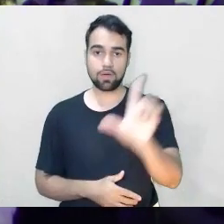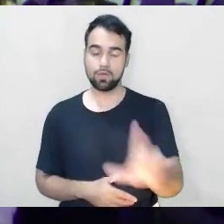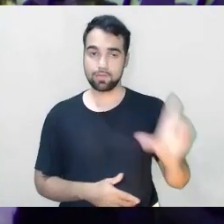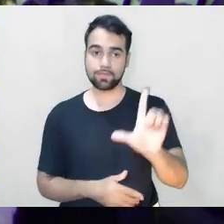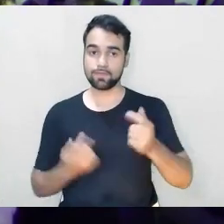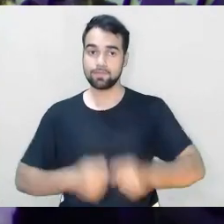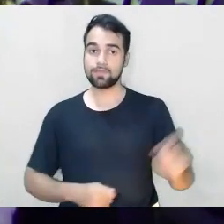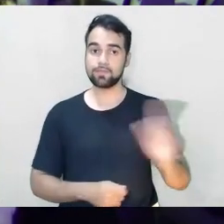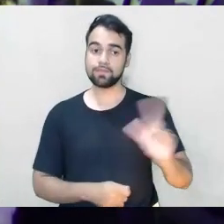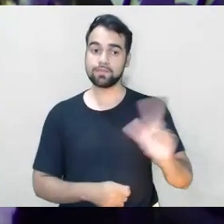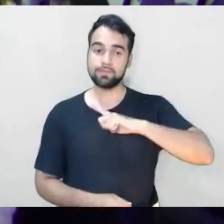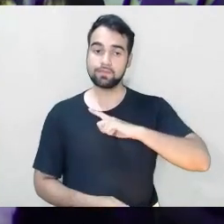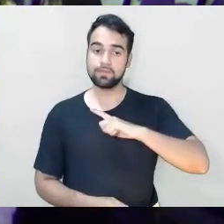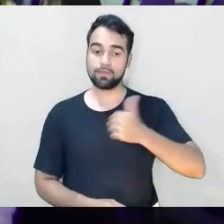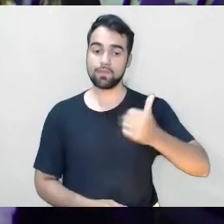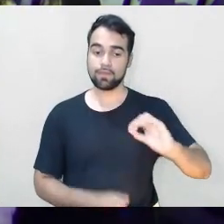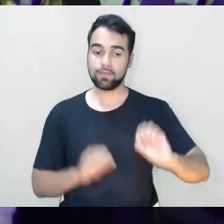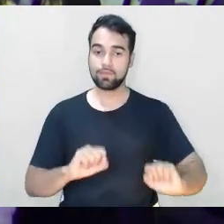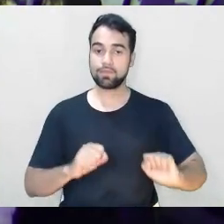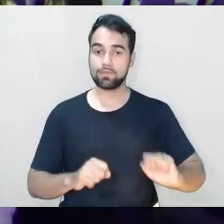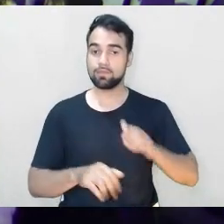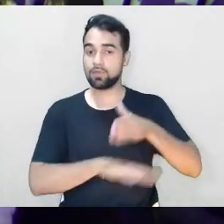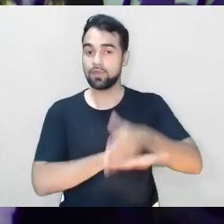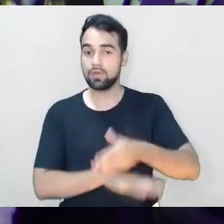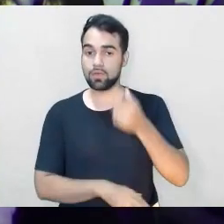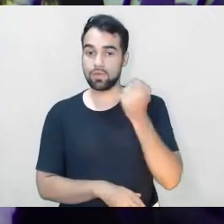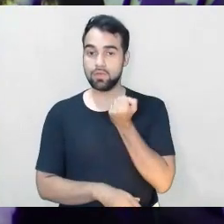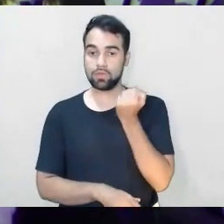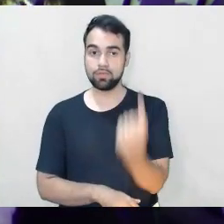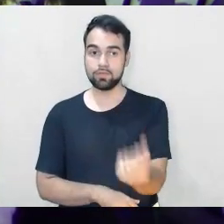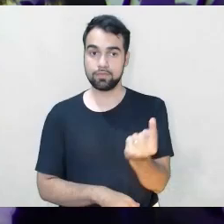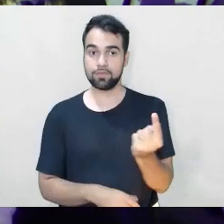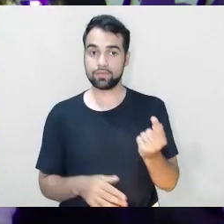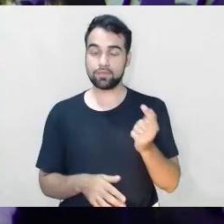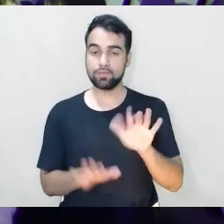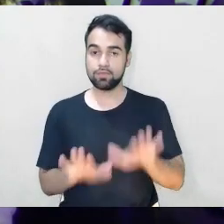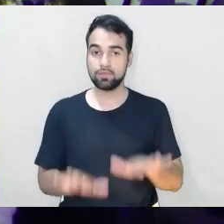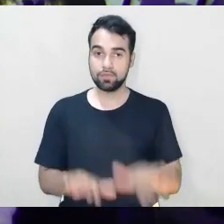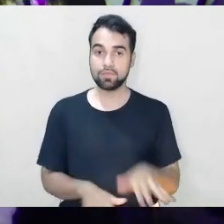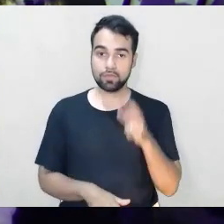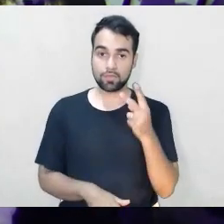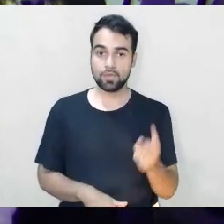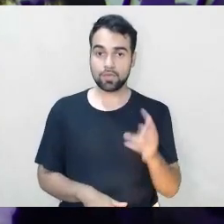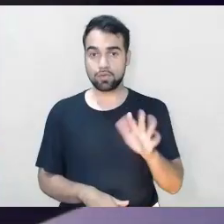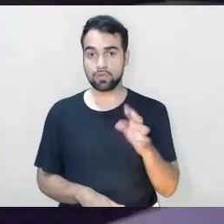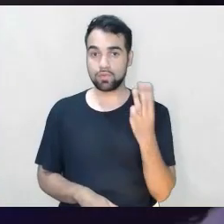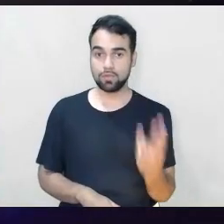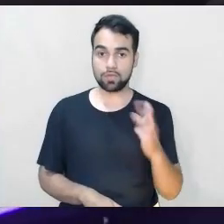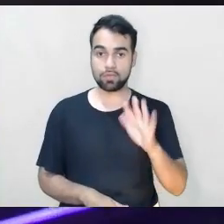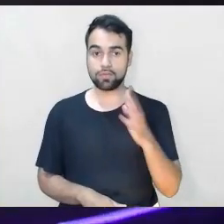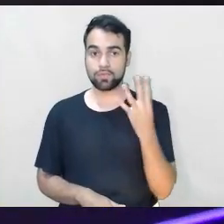Of course, I don't need to be at 10. I can enter 1 and walk slowly to 2